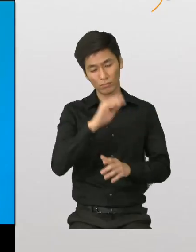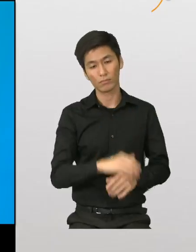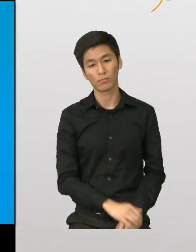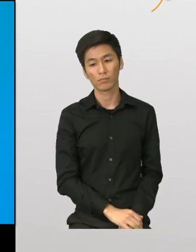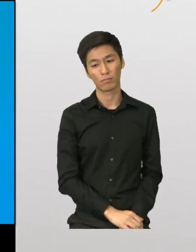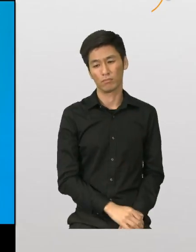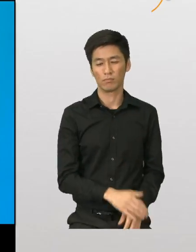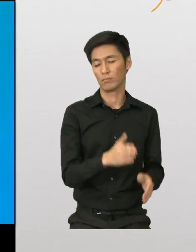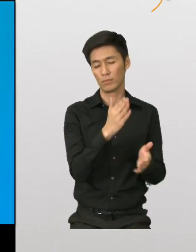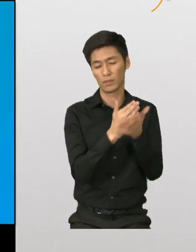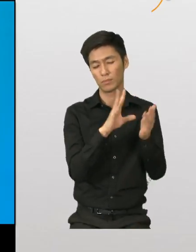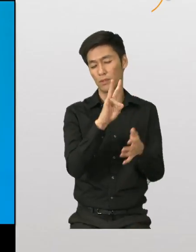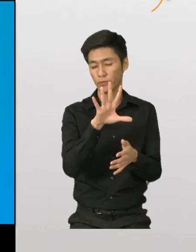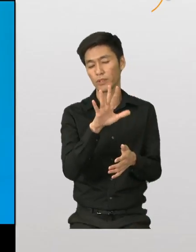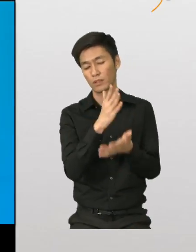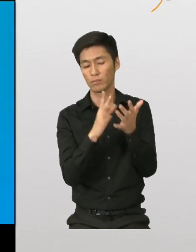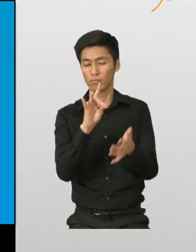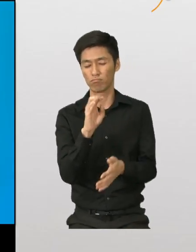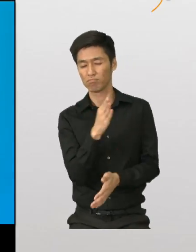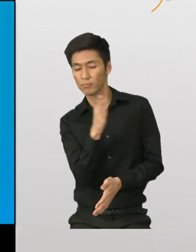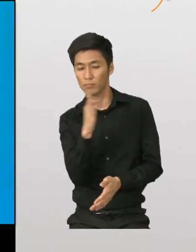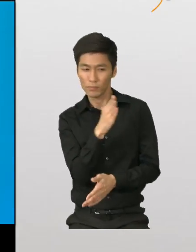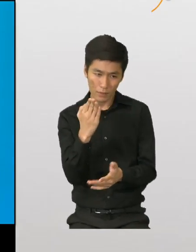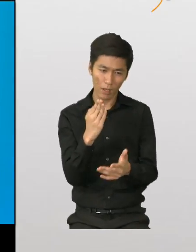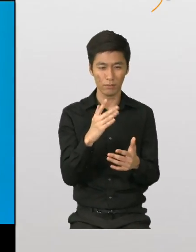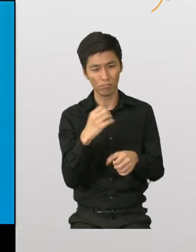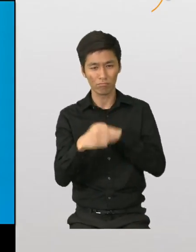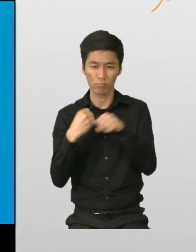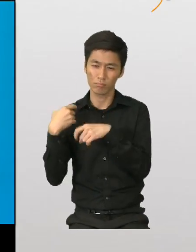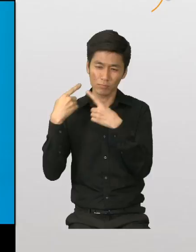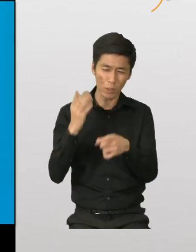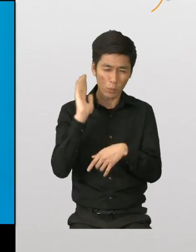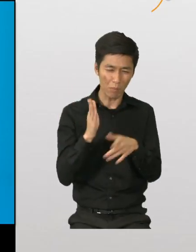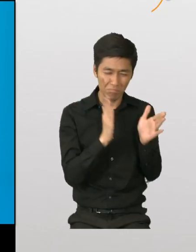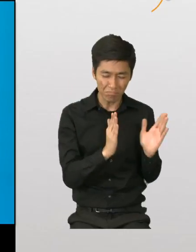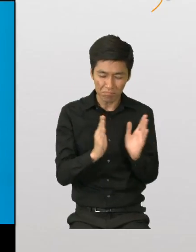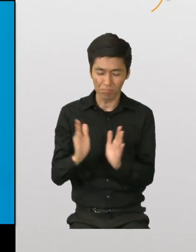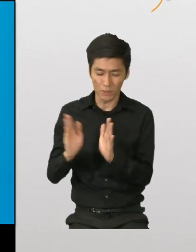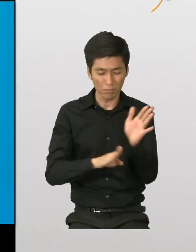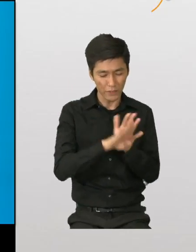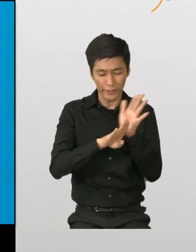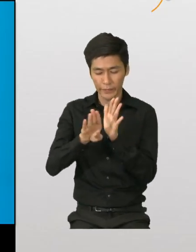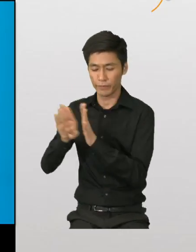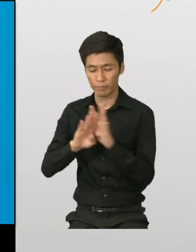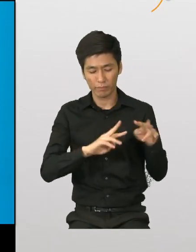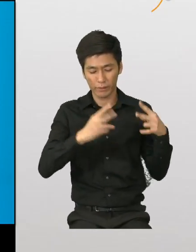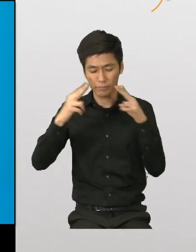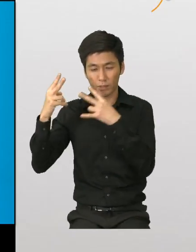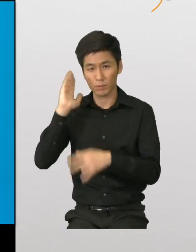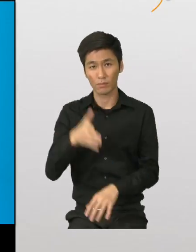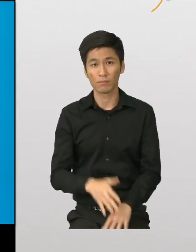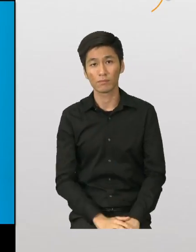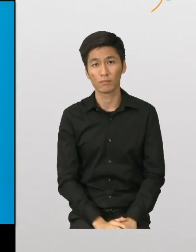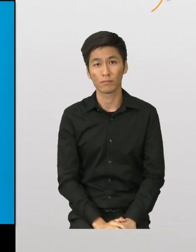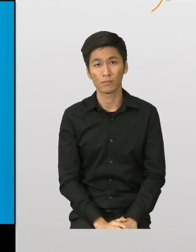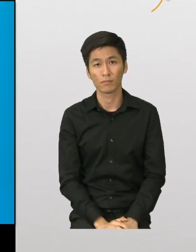out over 20, 30 years, and progressively do things in a measured and considered way. Then, just